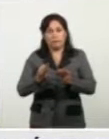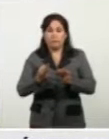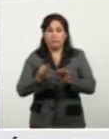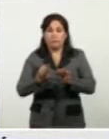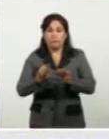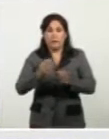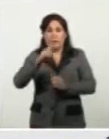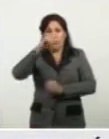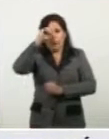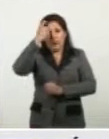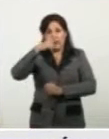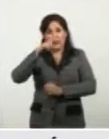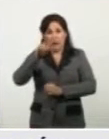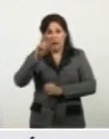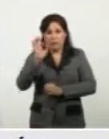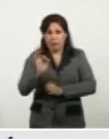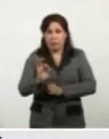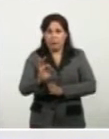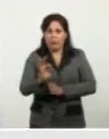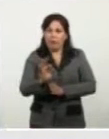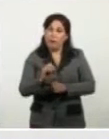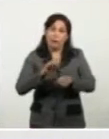COVID-19. This represents